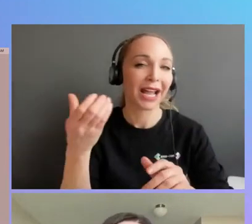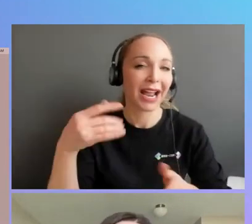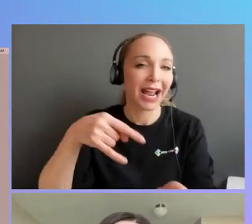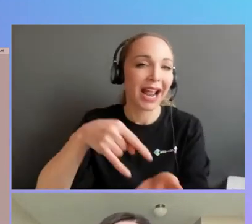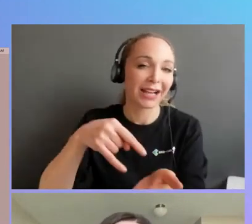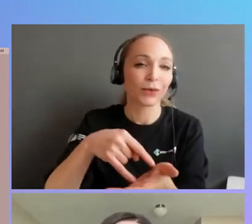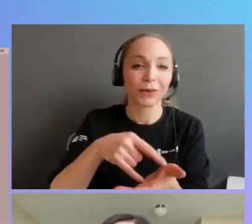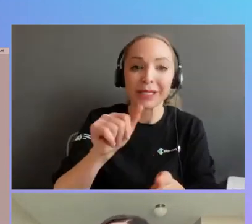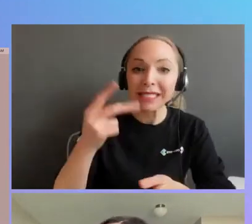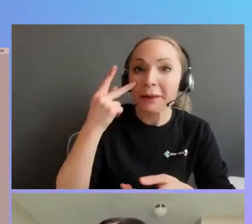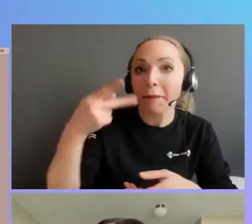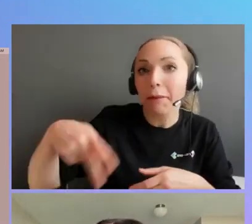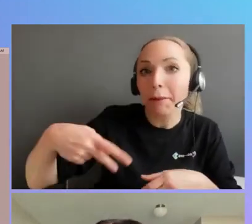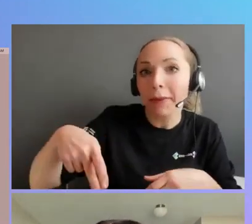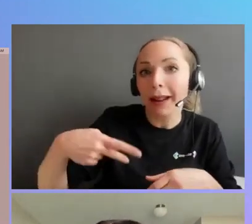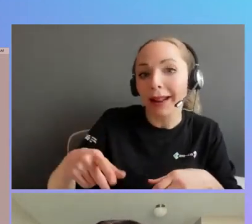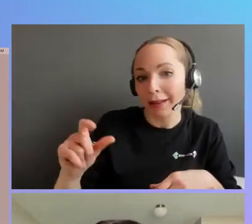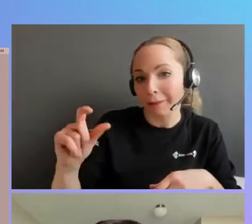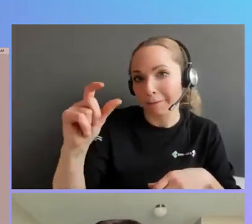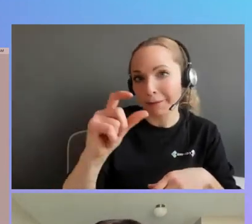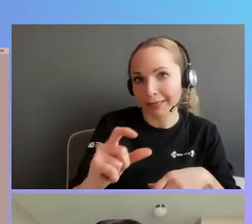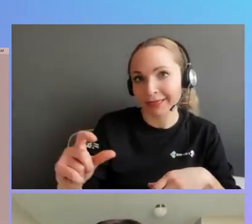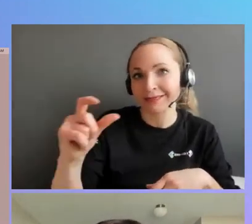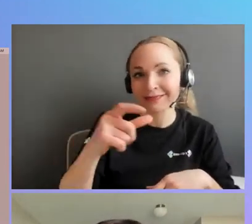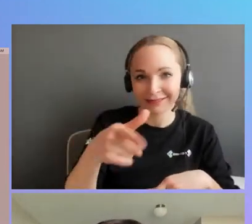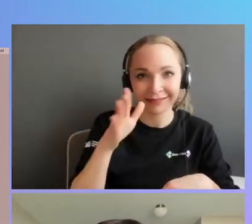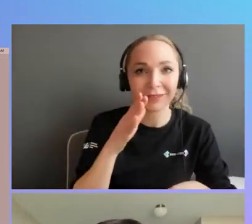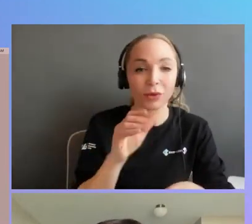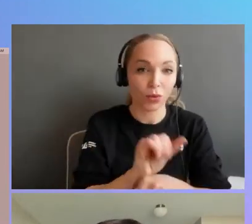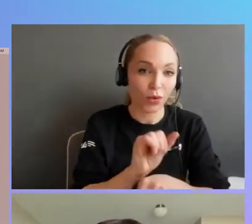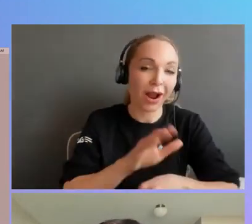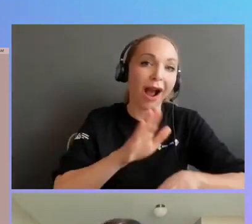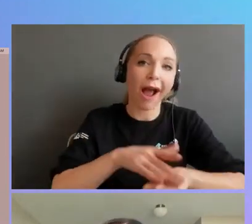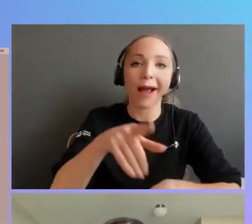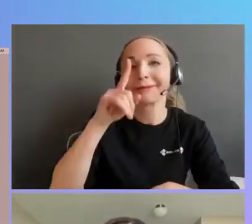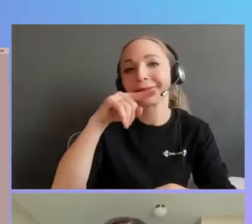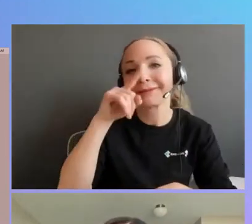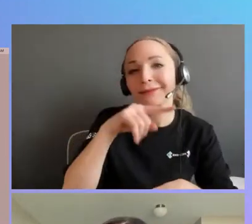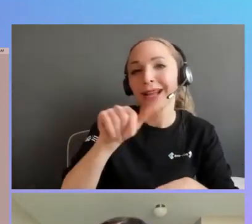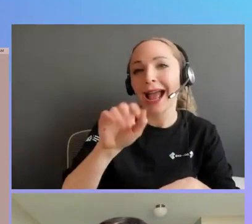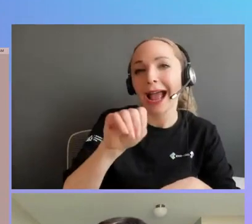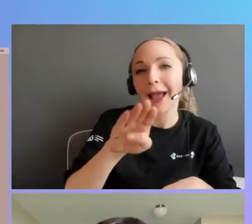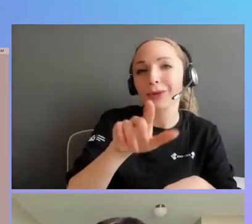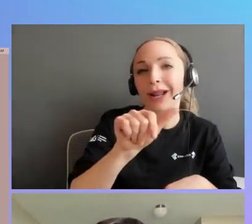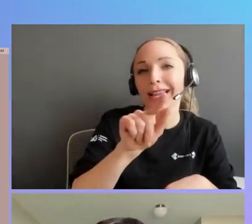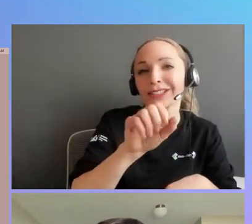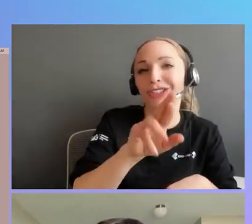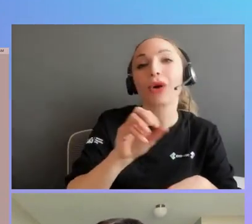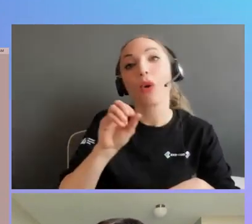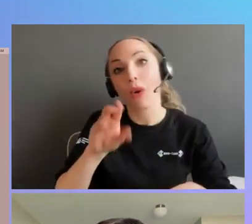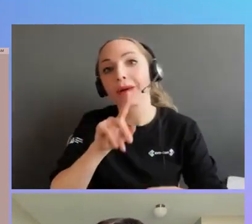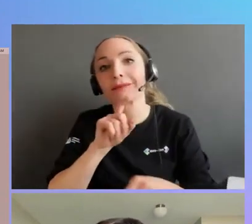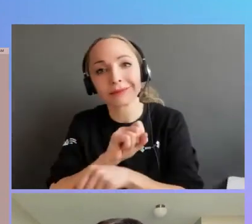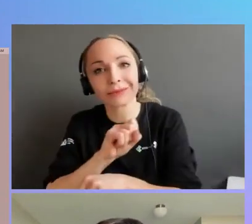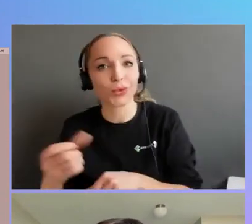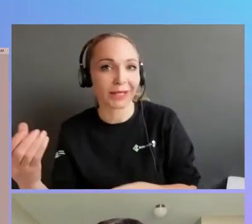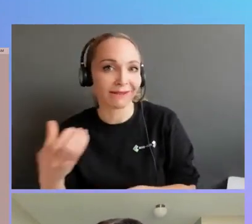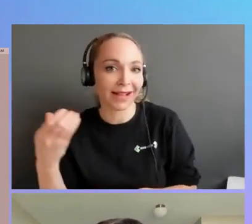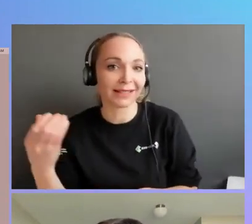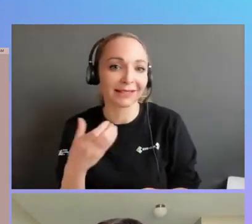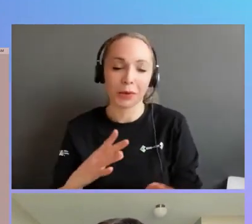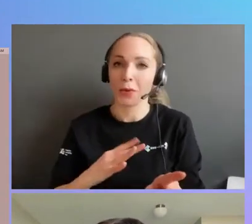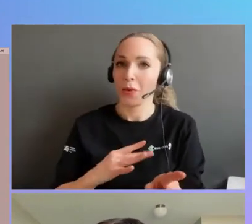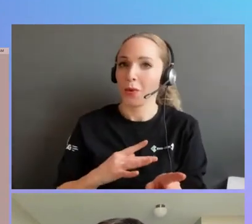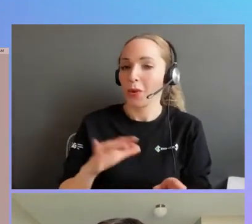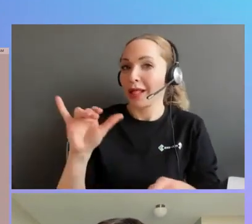or on a physical Android device. And this is the Axe DevTools Mobile Analyzer running on this device, this button. And what's really cool is this